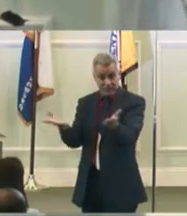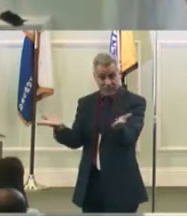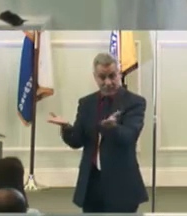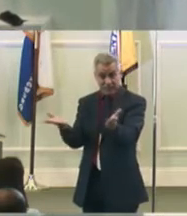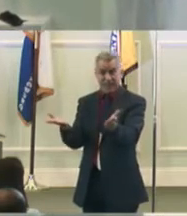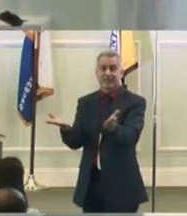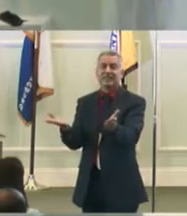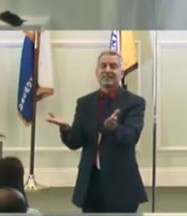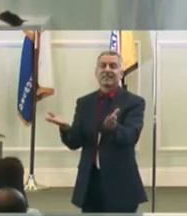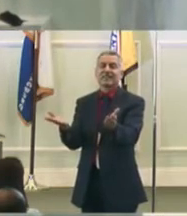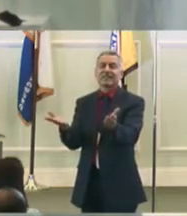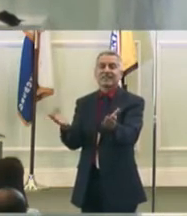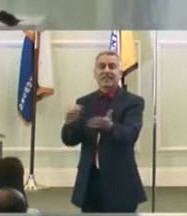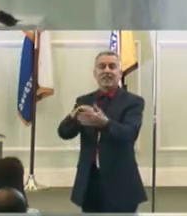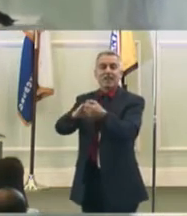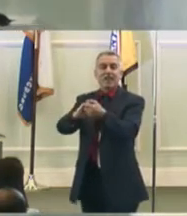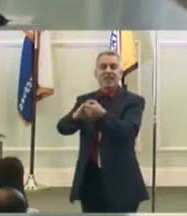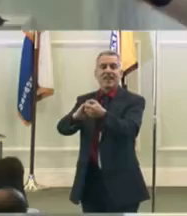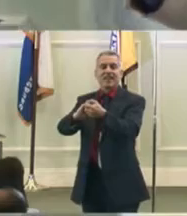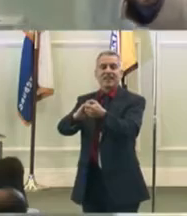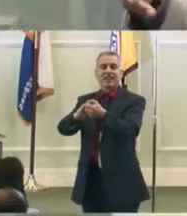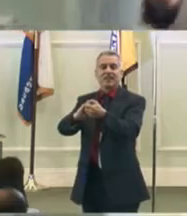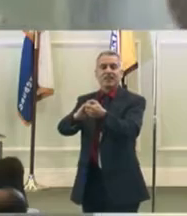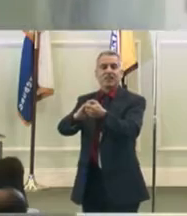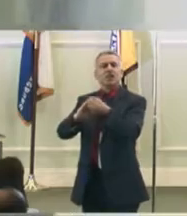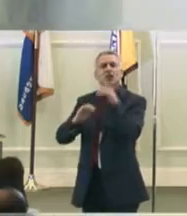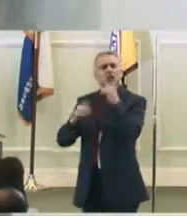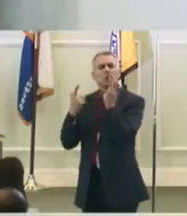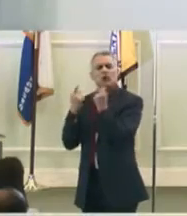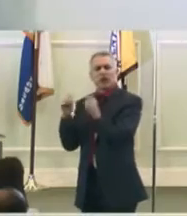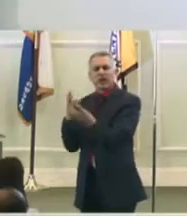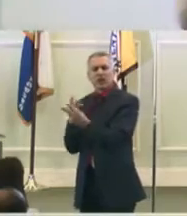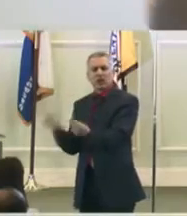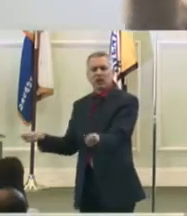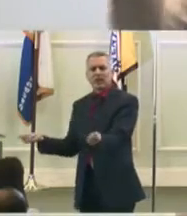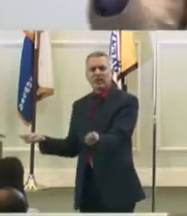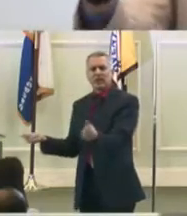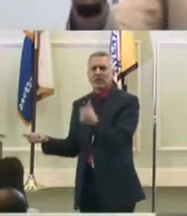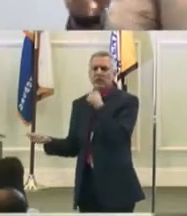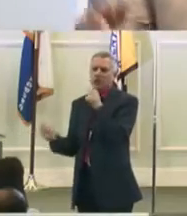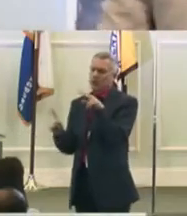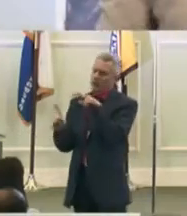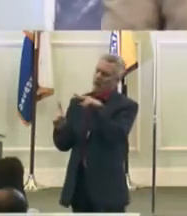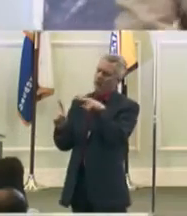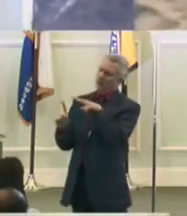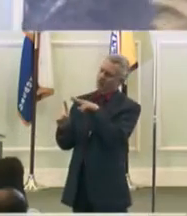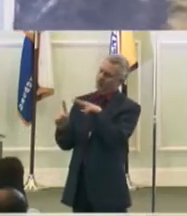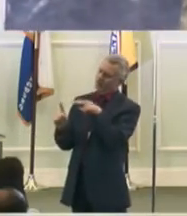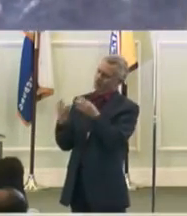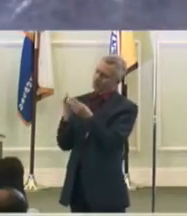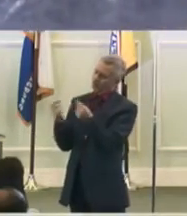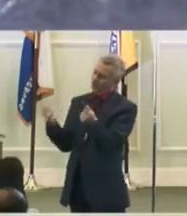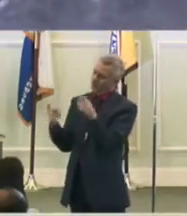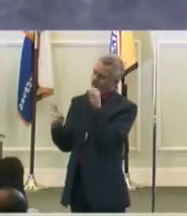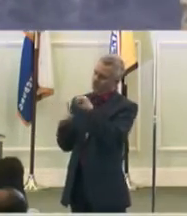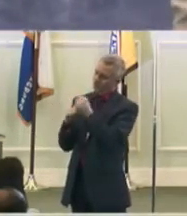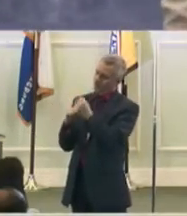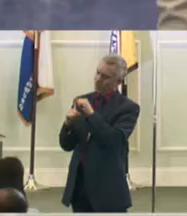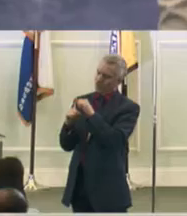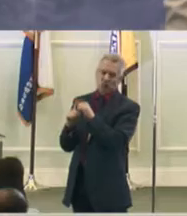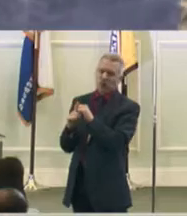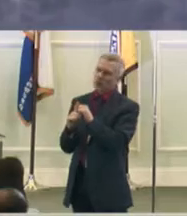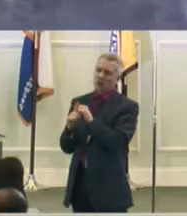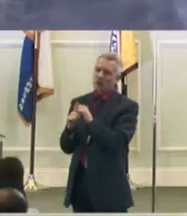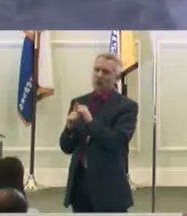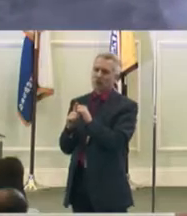Take my hand. Don't try to solve it. Don't try to rationalize it. Don't try to figure it out. Just talk to me.